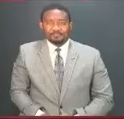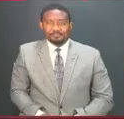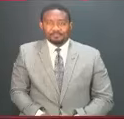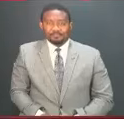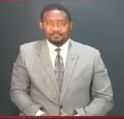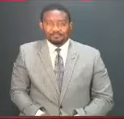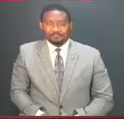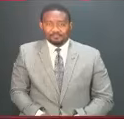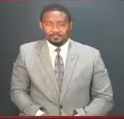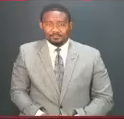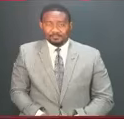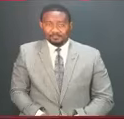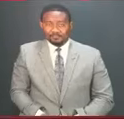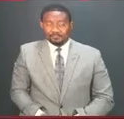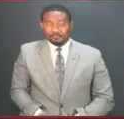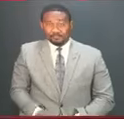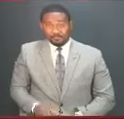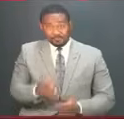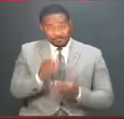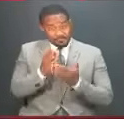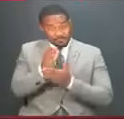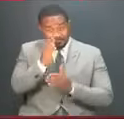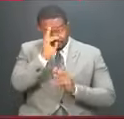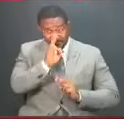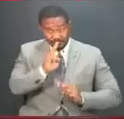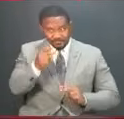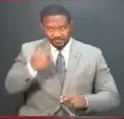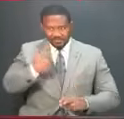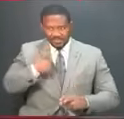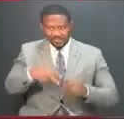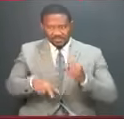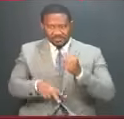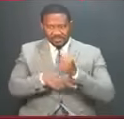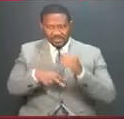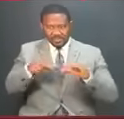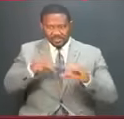Right, Honorable Speaker, I am the Vice Chairman of